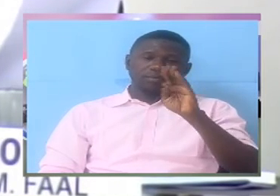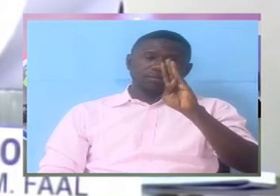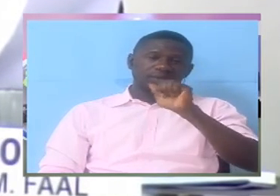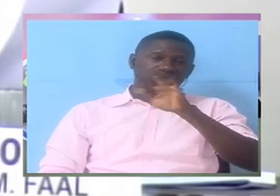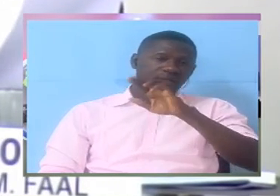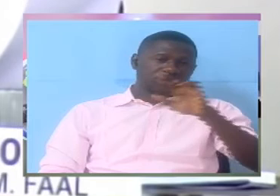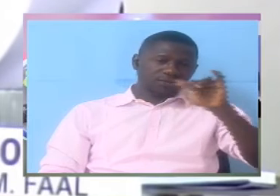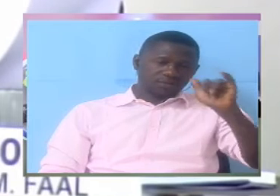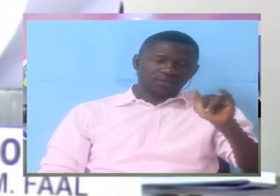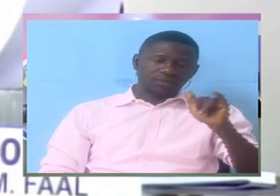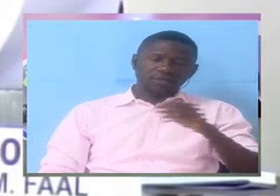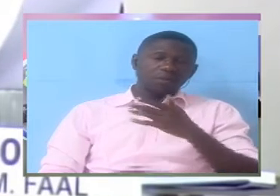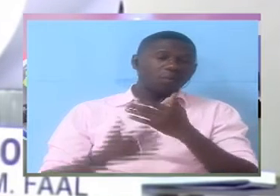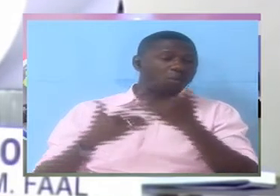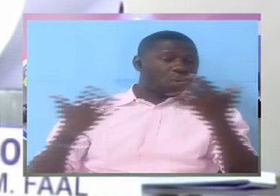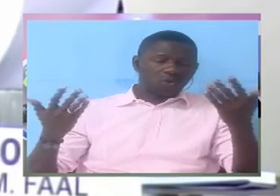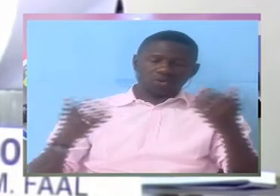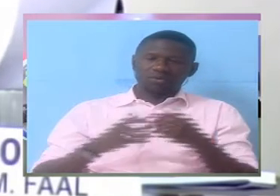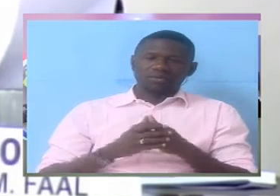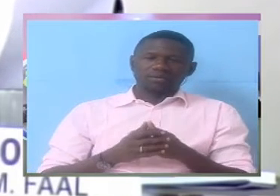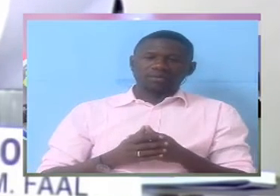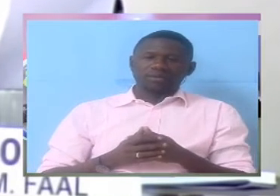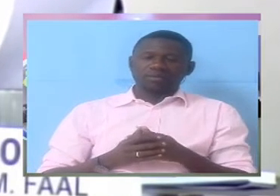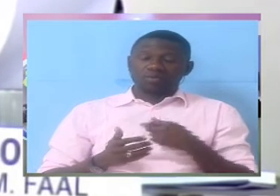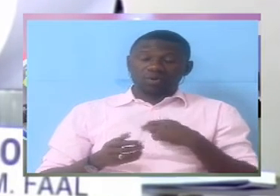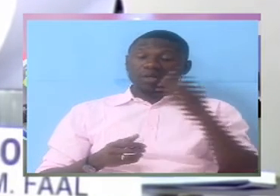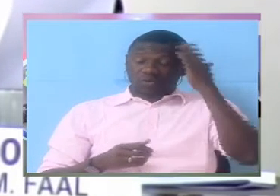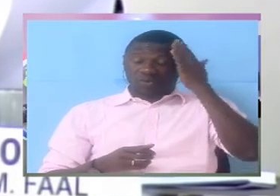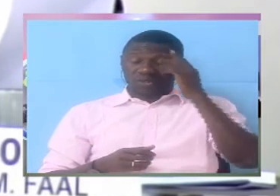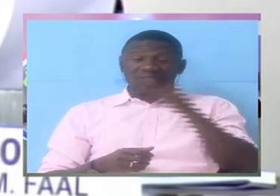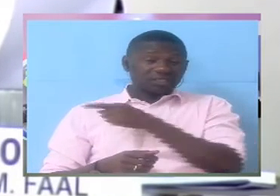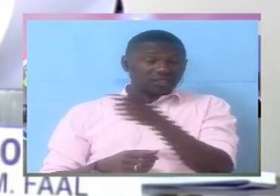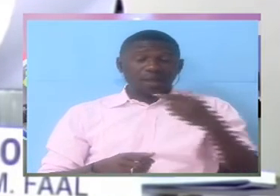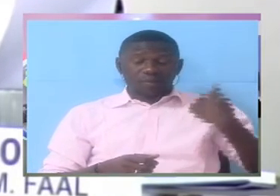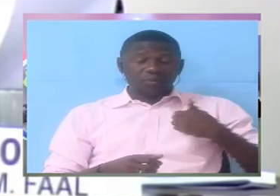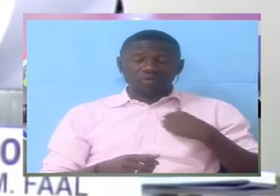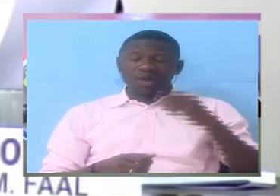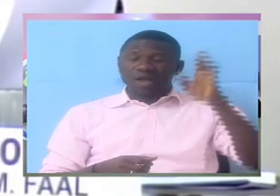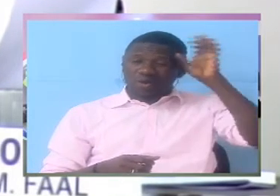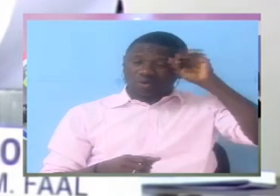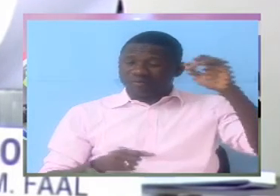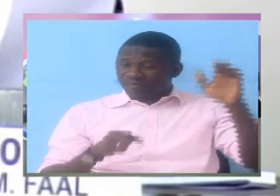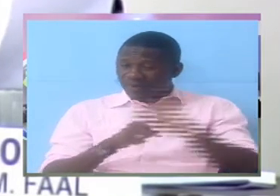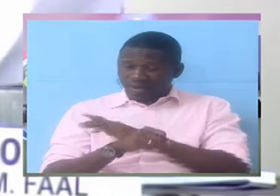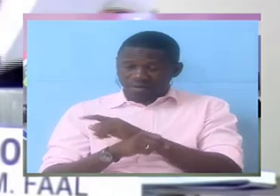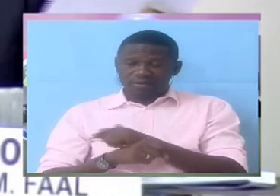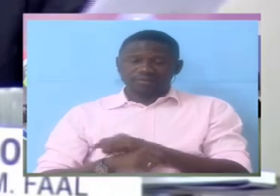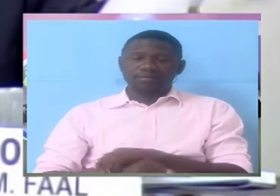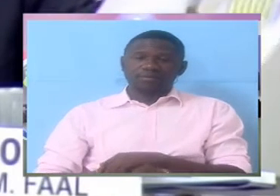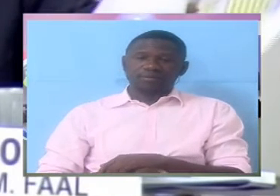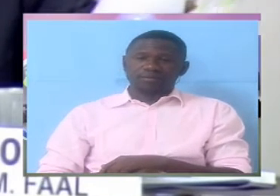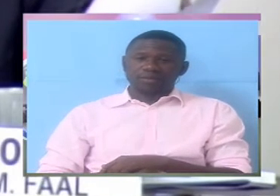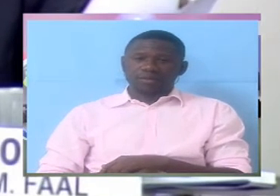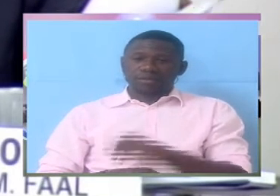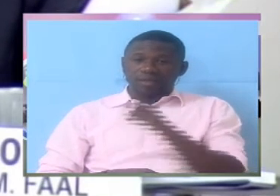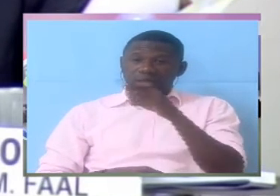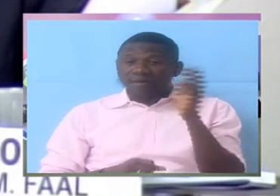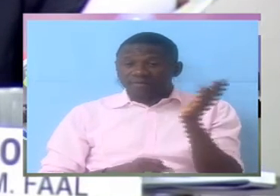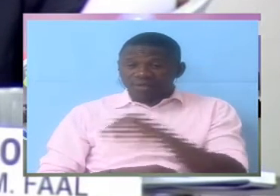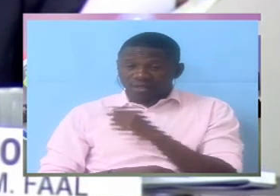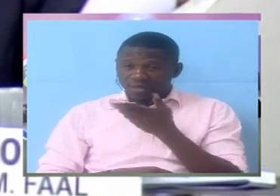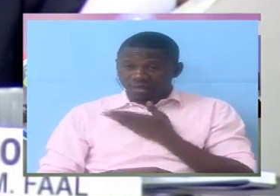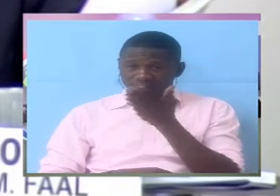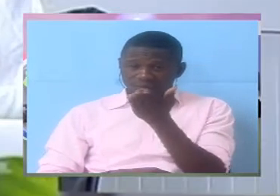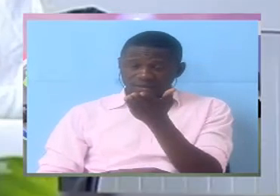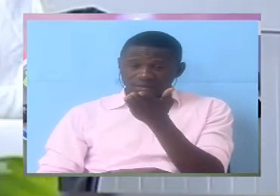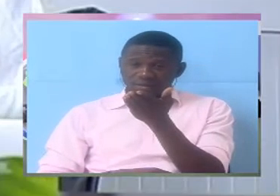But these are the ones I know very well. Bari nyillo moluti na menu talon kendeke. Was he lying? Well,